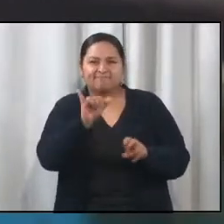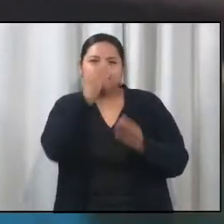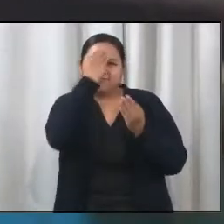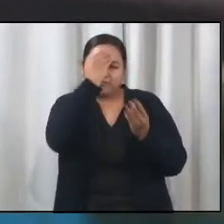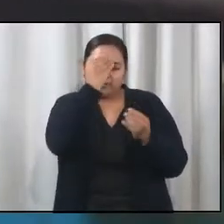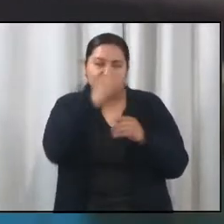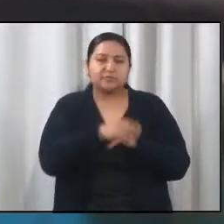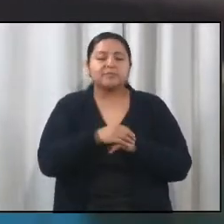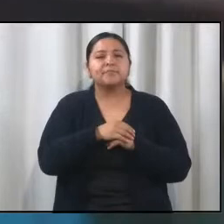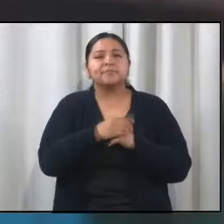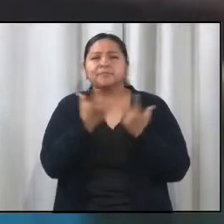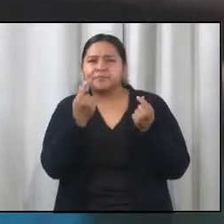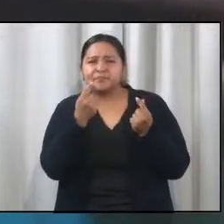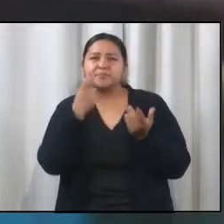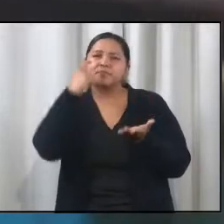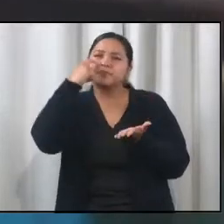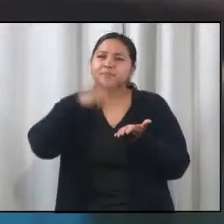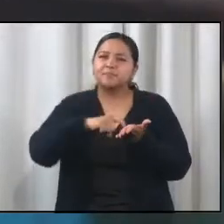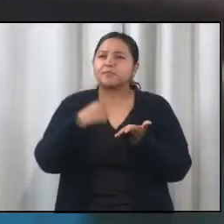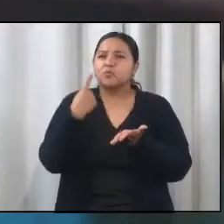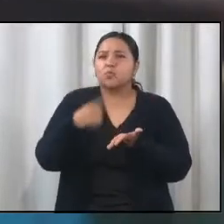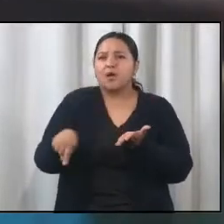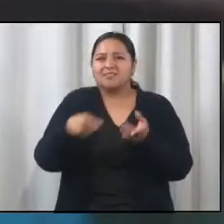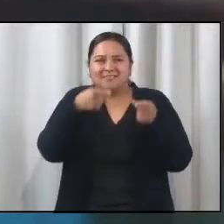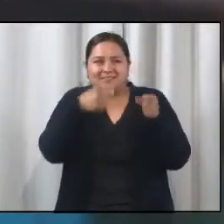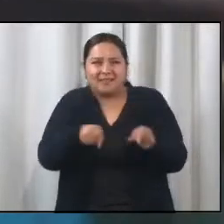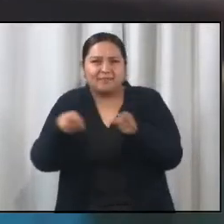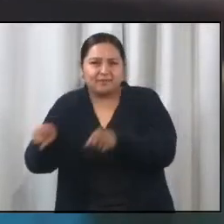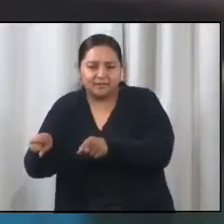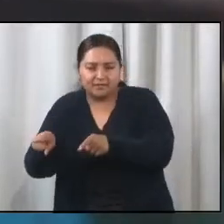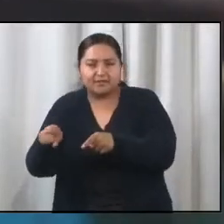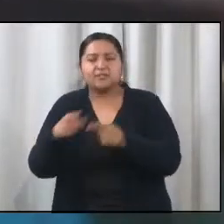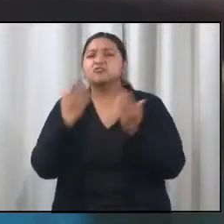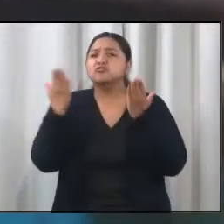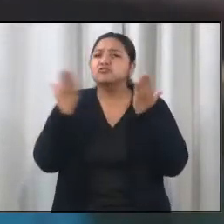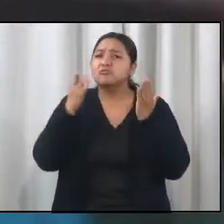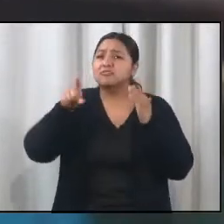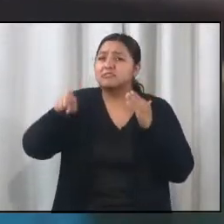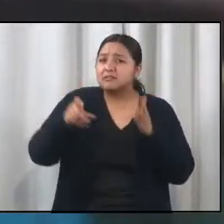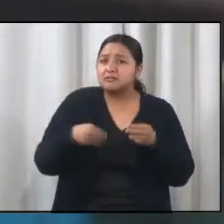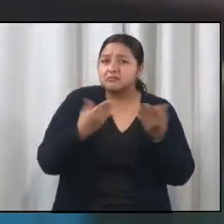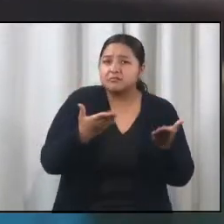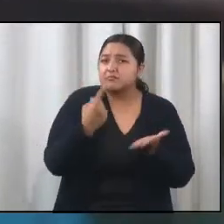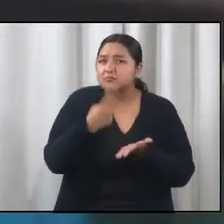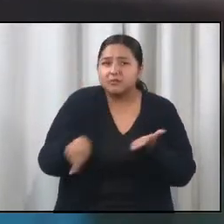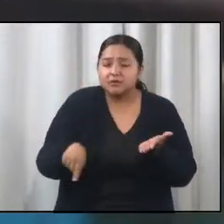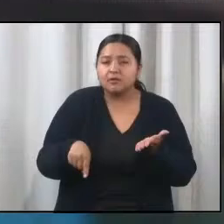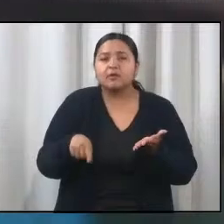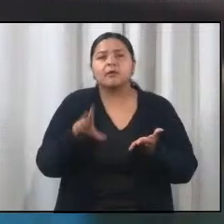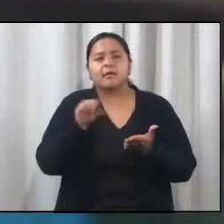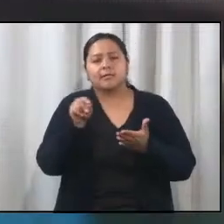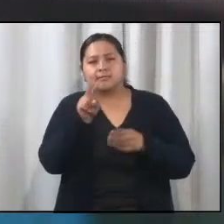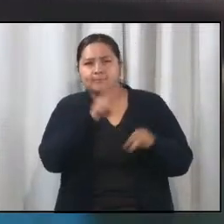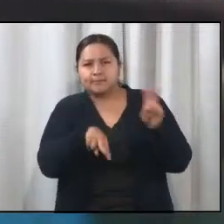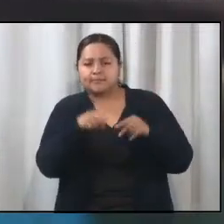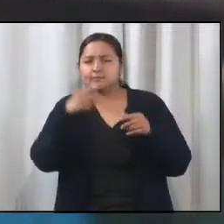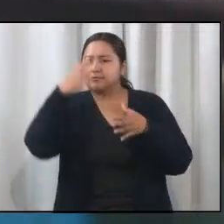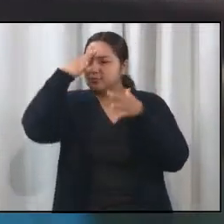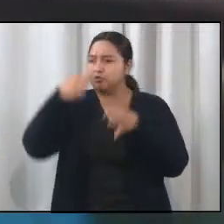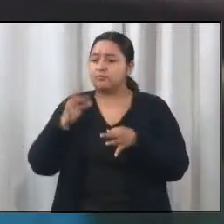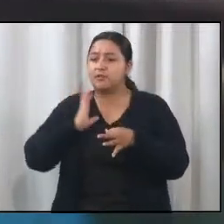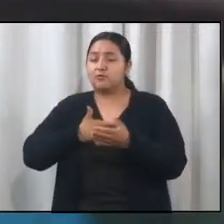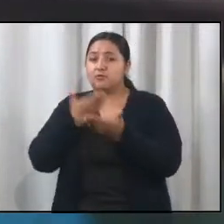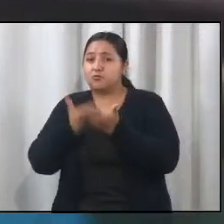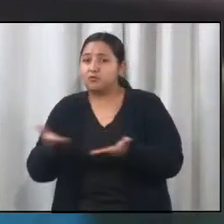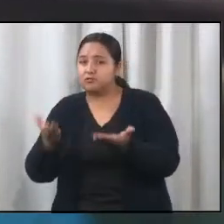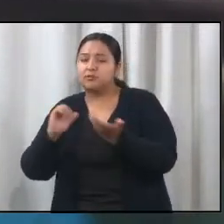identify trends and service needs, as well as to assist in determining how our resources are allocated and how